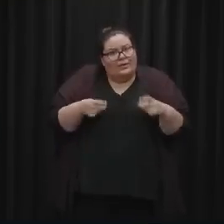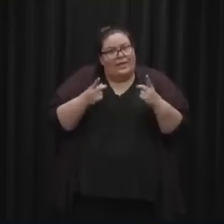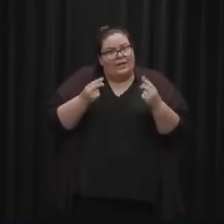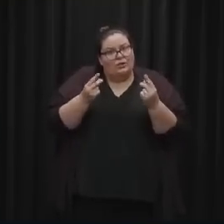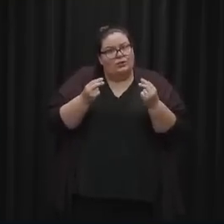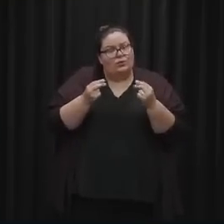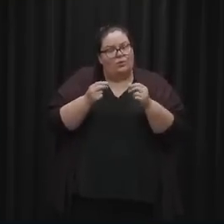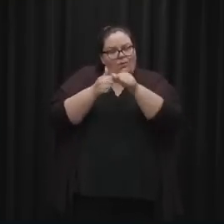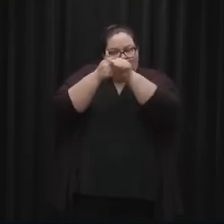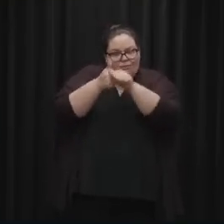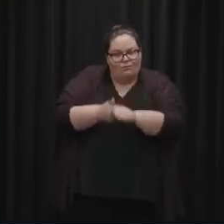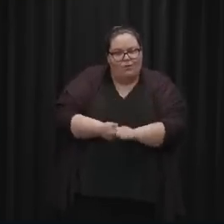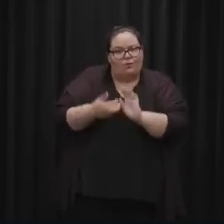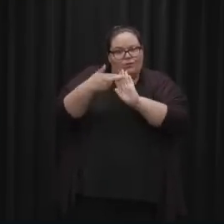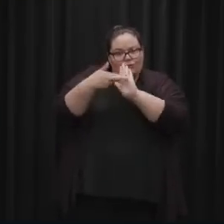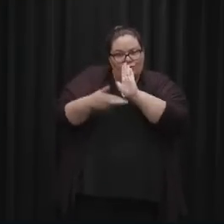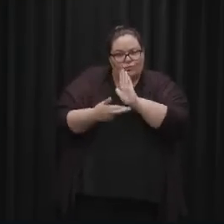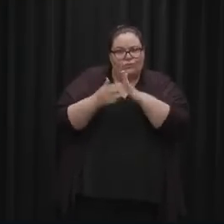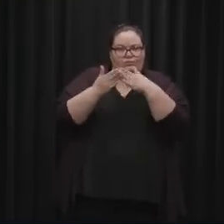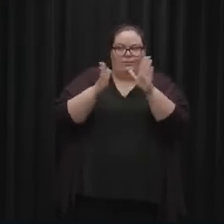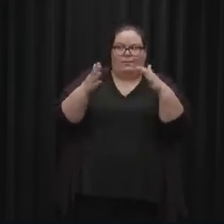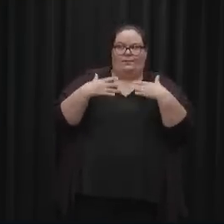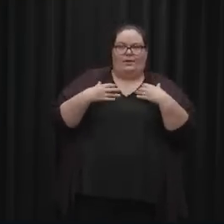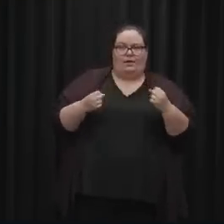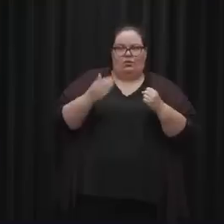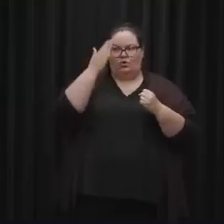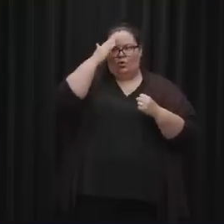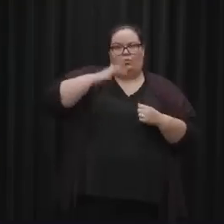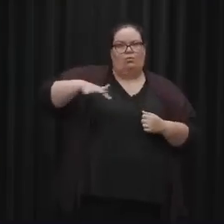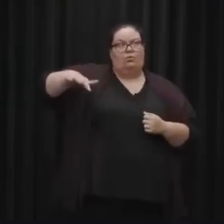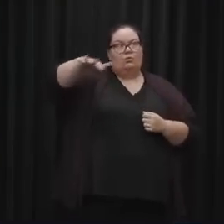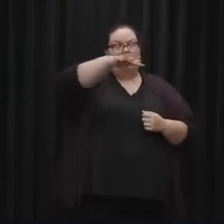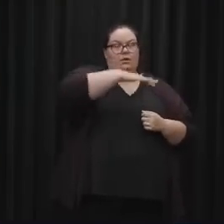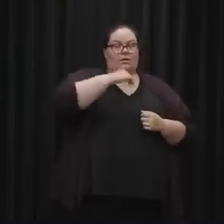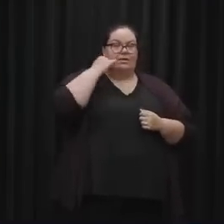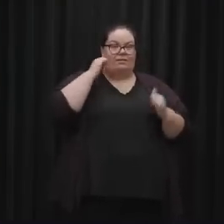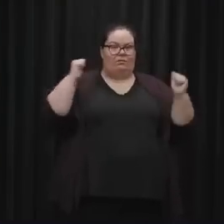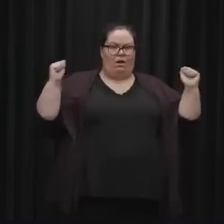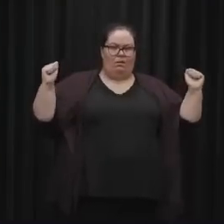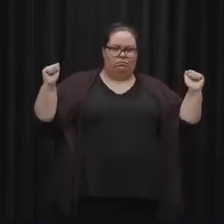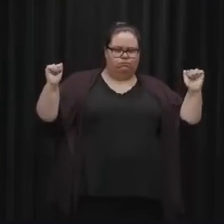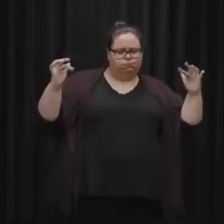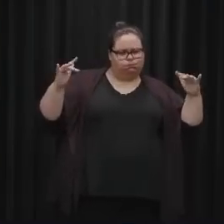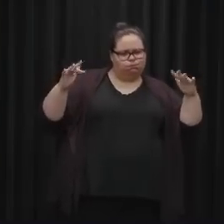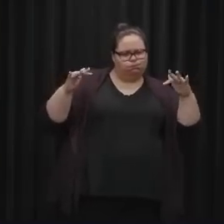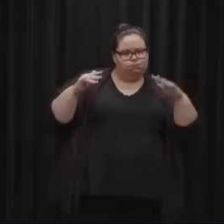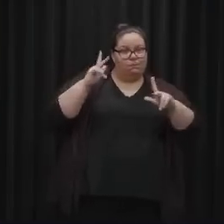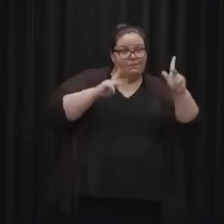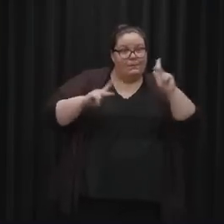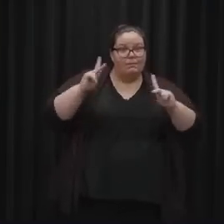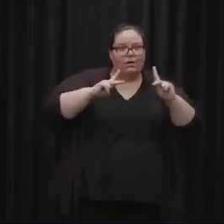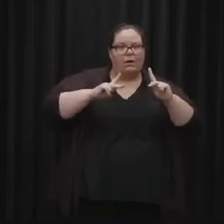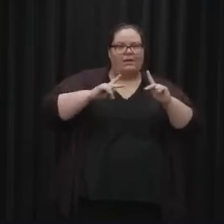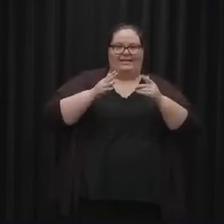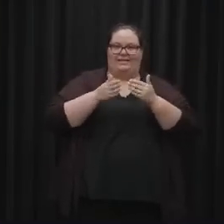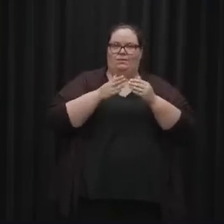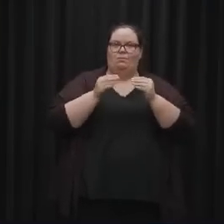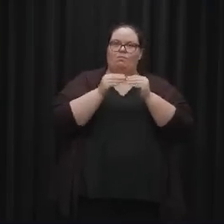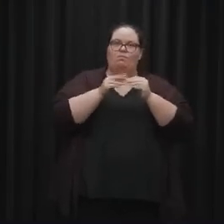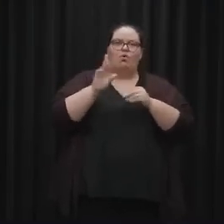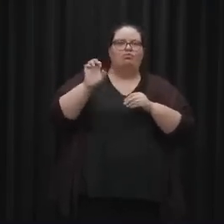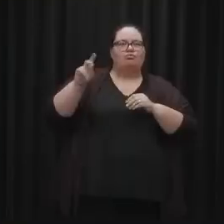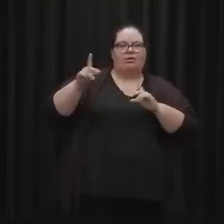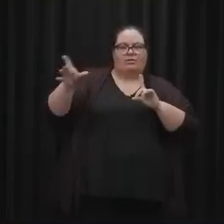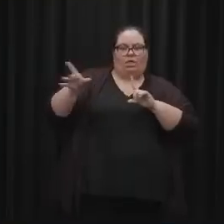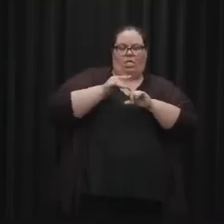we continue to follow the guidelines of being aware of your surroundings. Large gatherings carry a greater risk for spreading COVID-19,